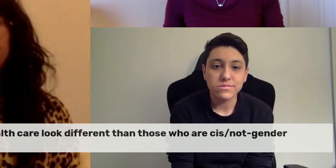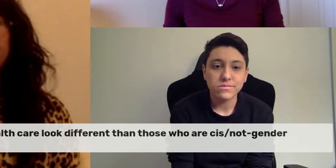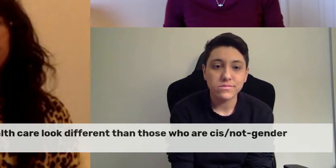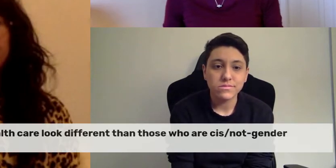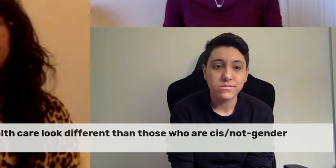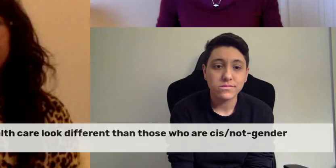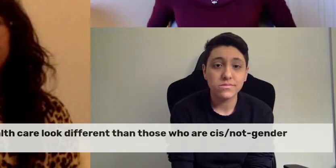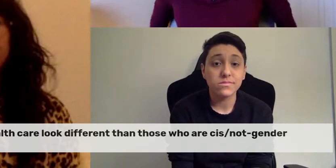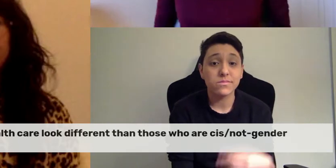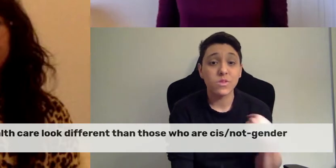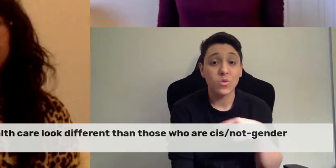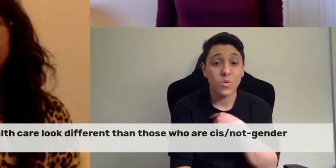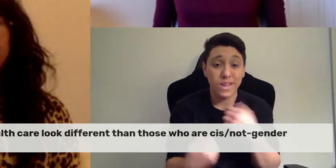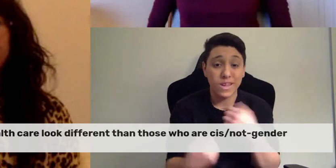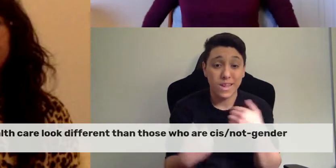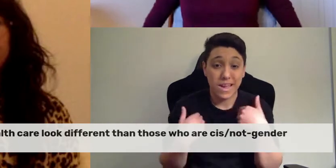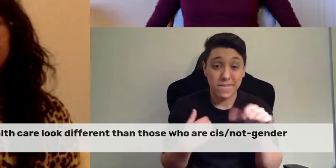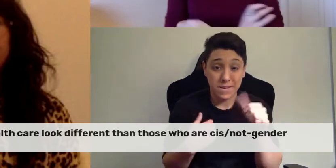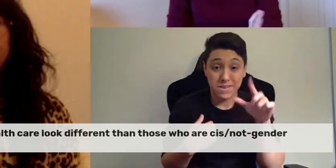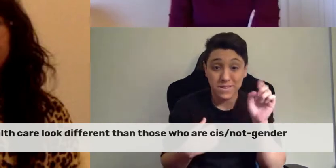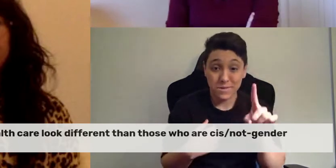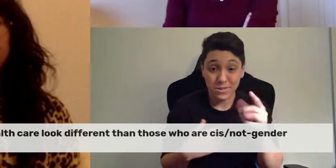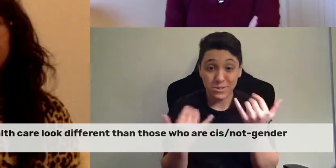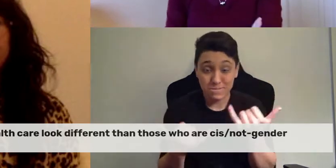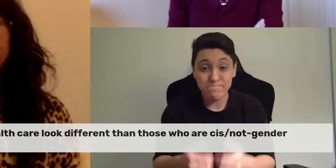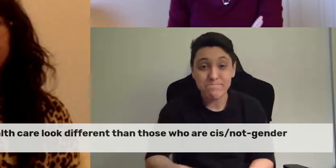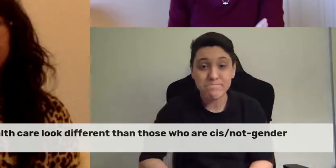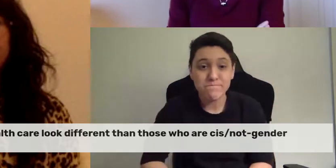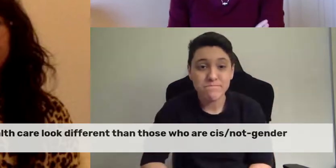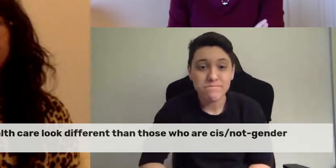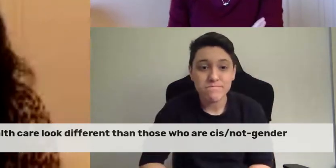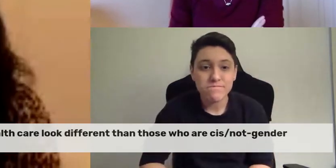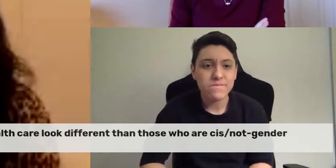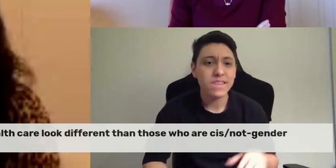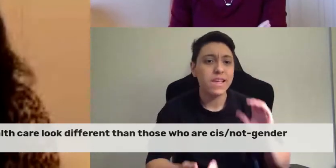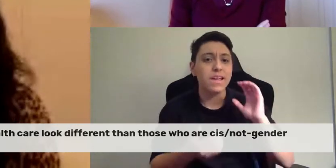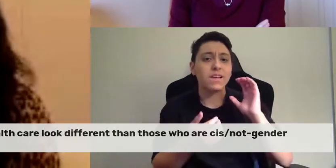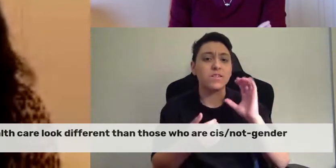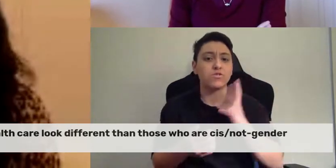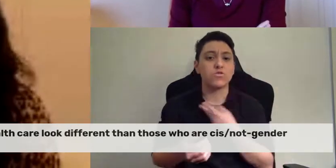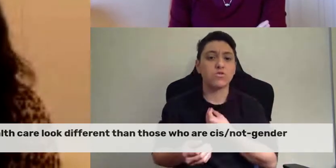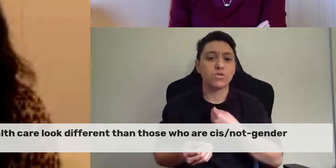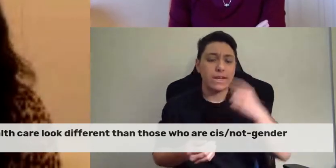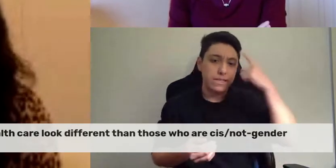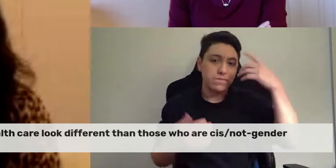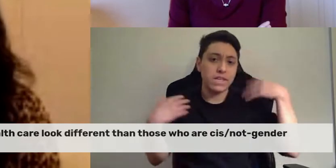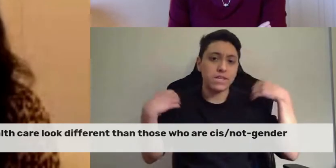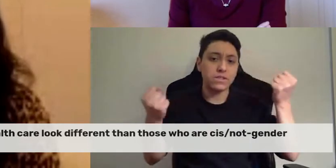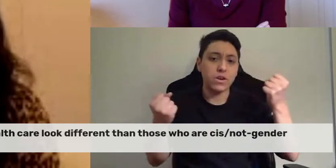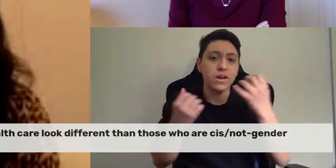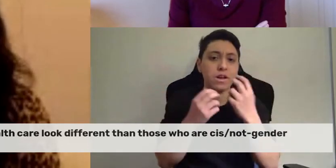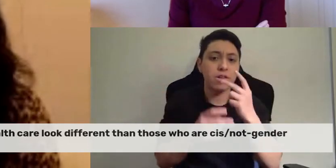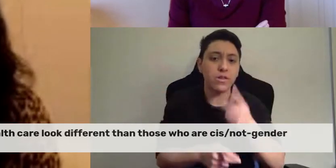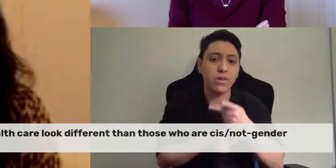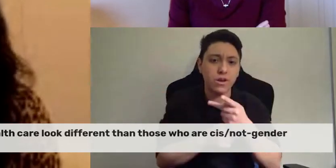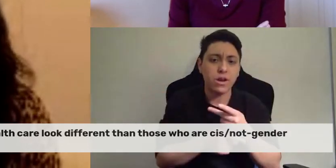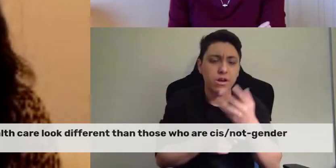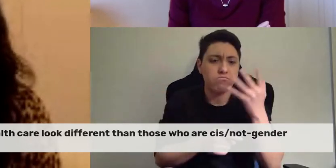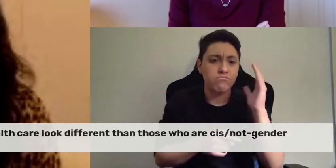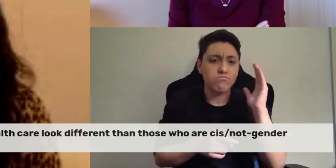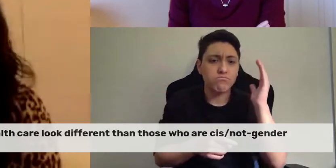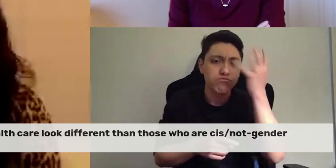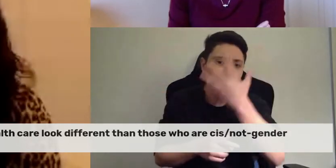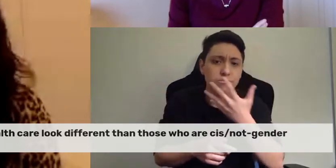We do have another question here. How does trans mental health care look different than those who are